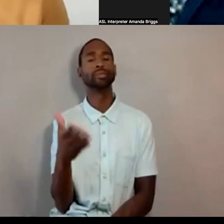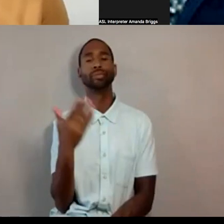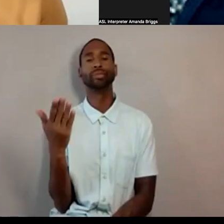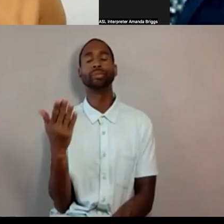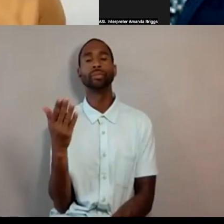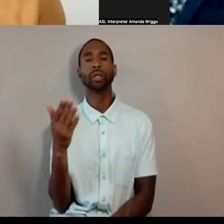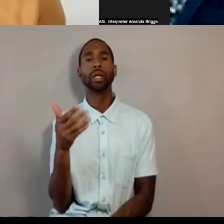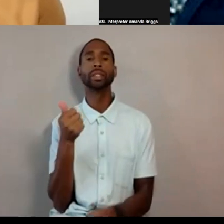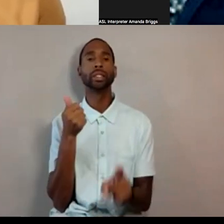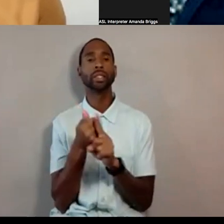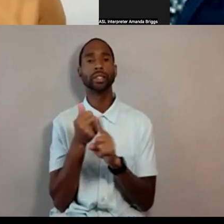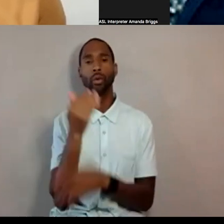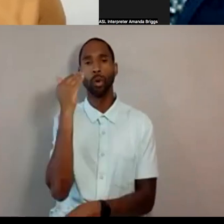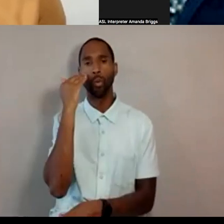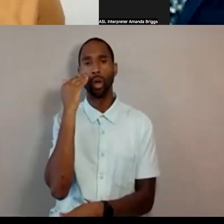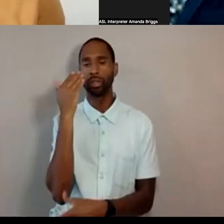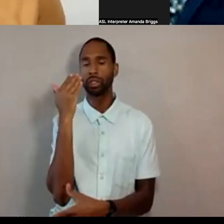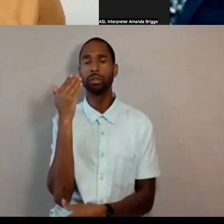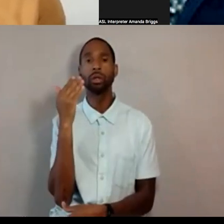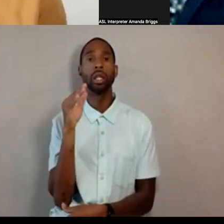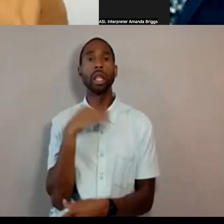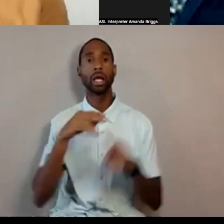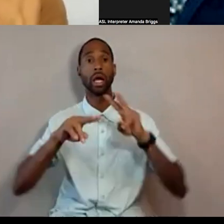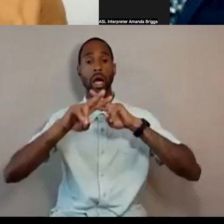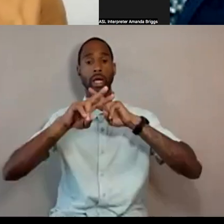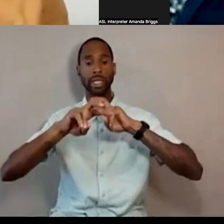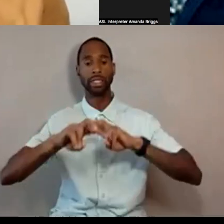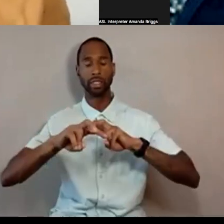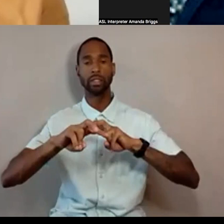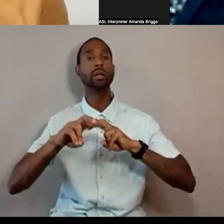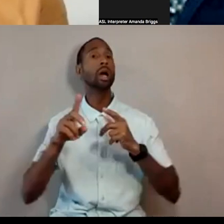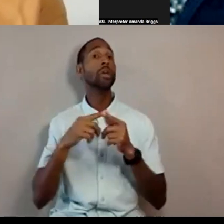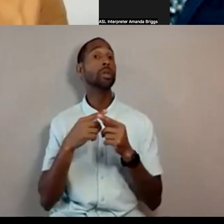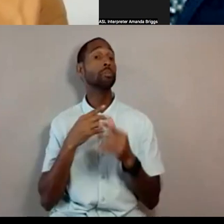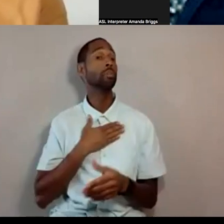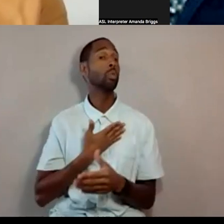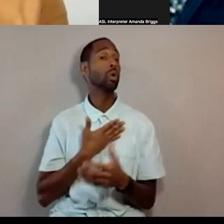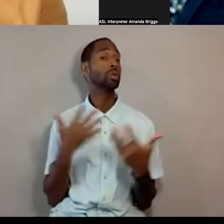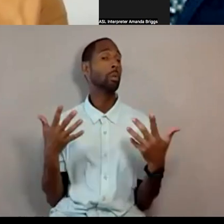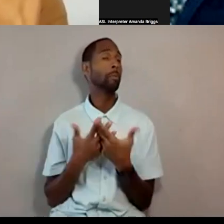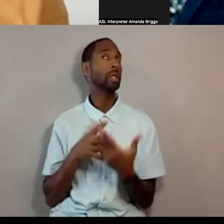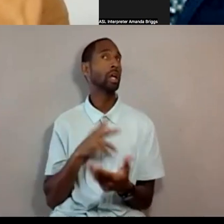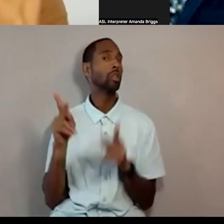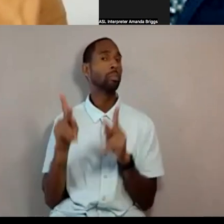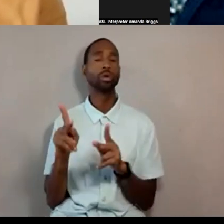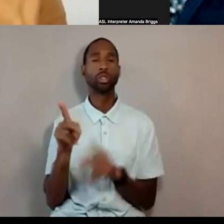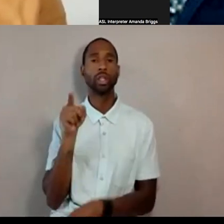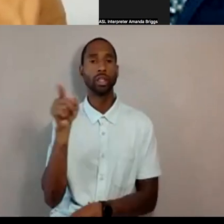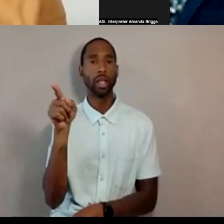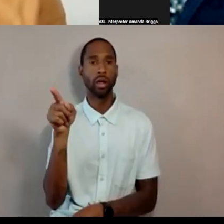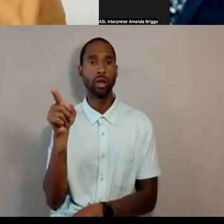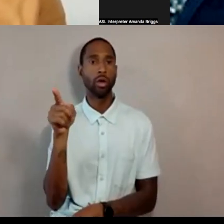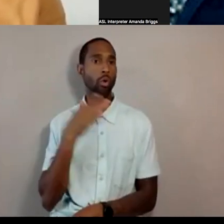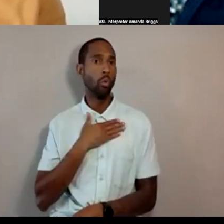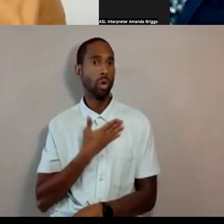a self-awareness thing of like assessing, am I willing to meet the other person where they're at? Do I have the